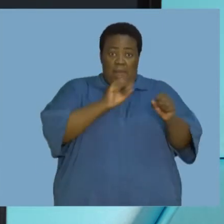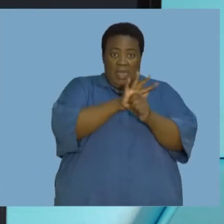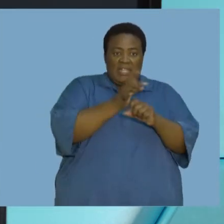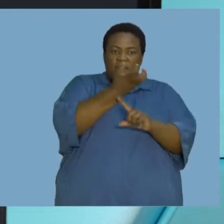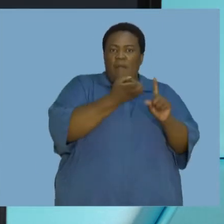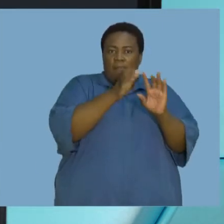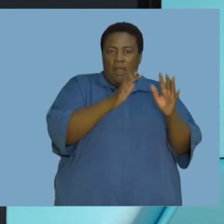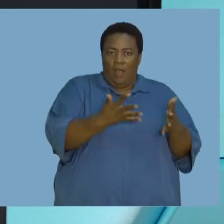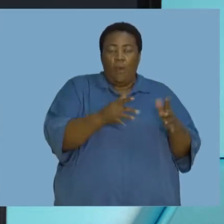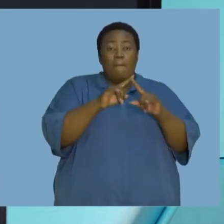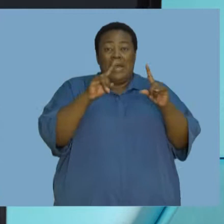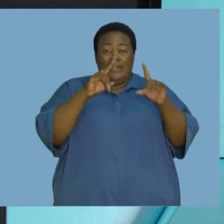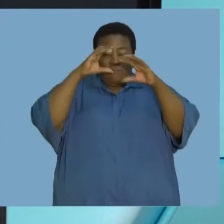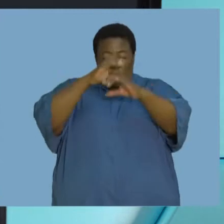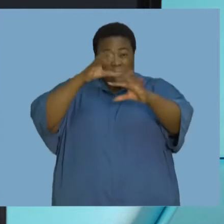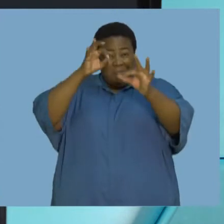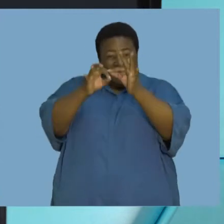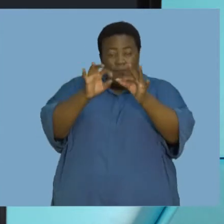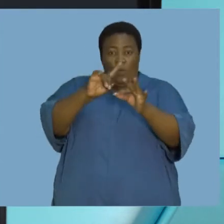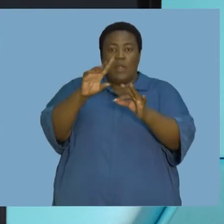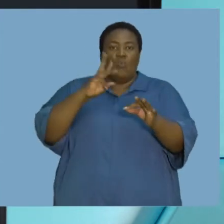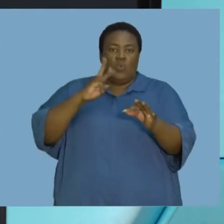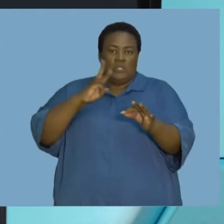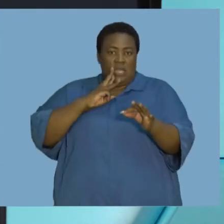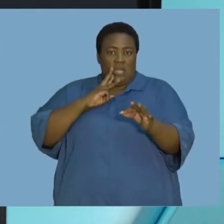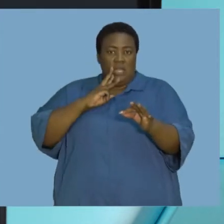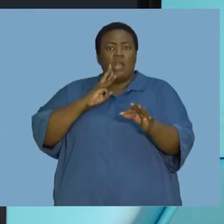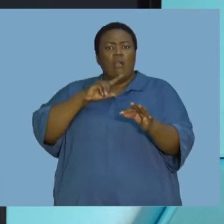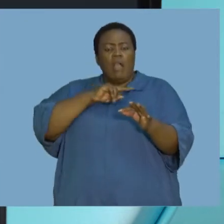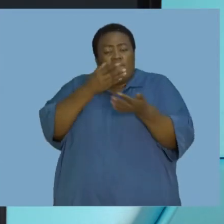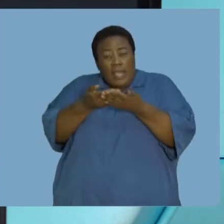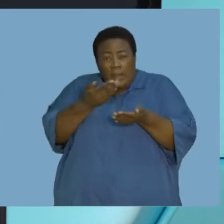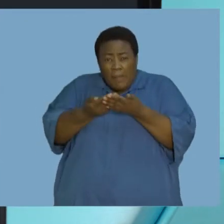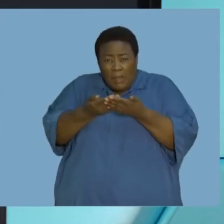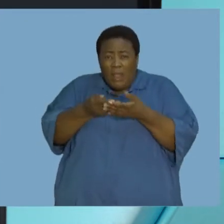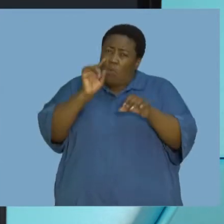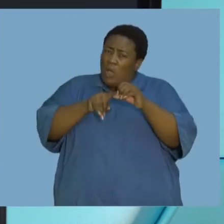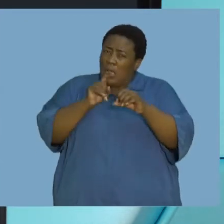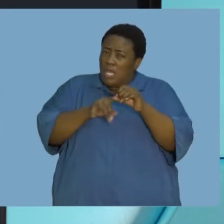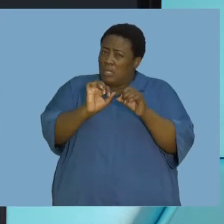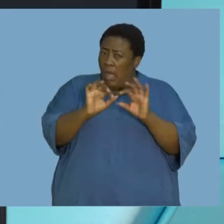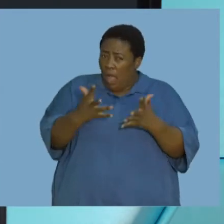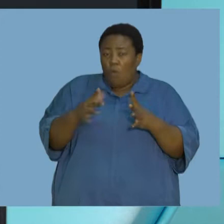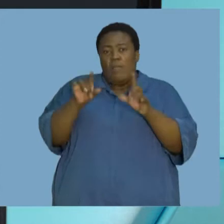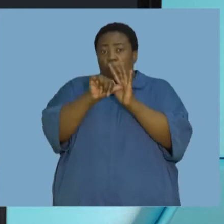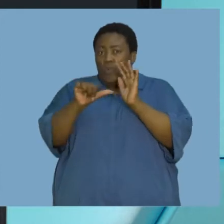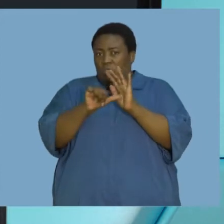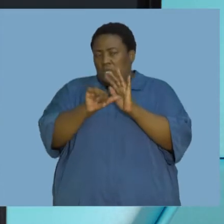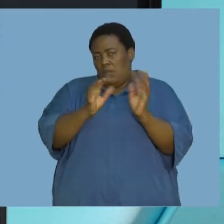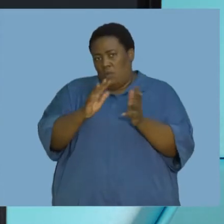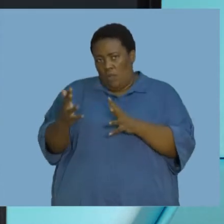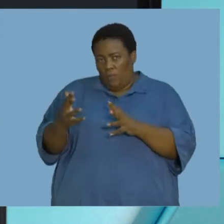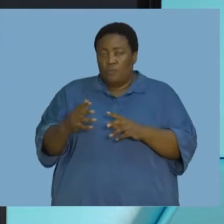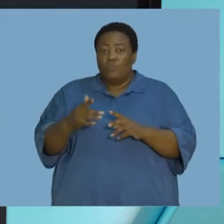we're going to focus specifically on water, its availability, the quality, and its importance. And you and I know